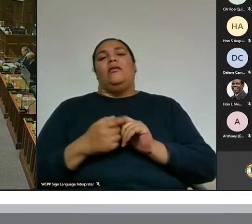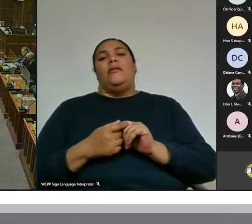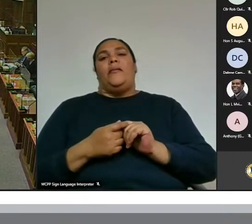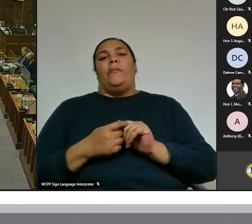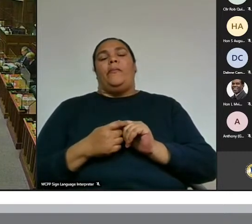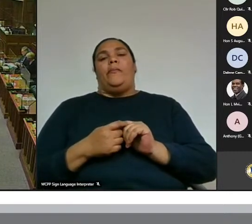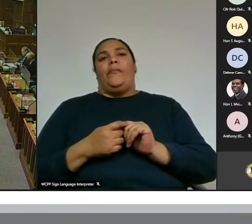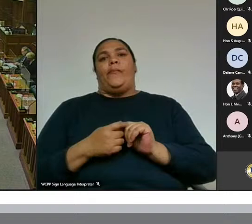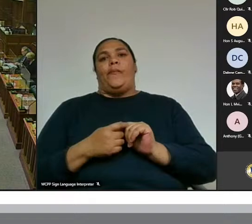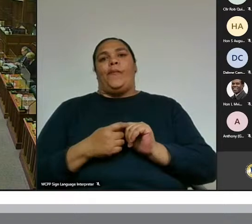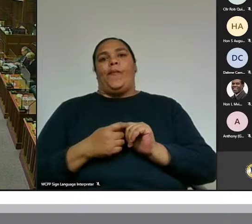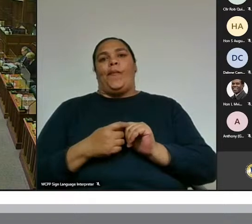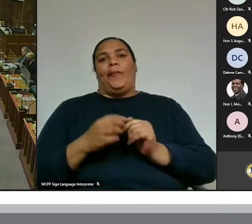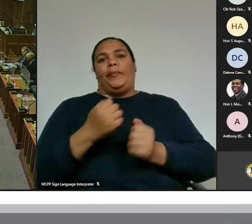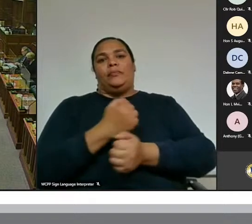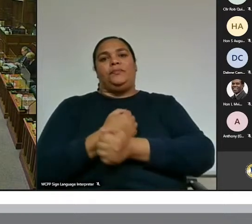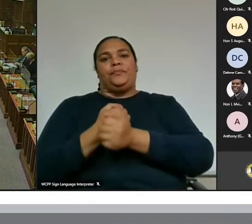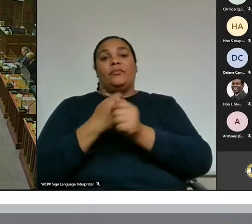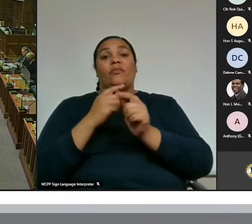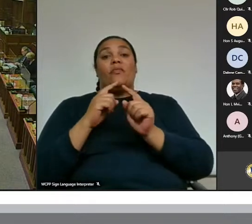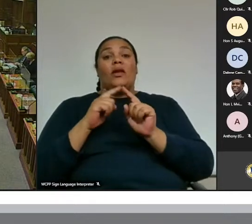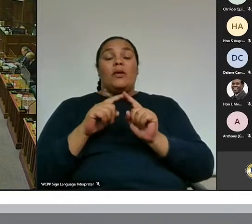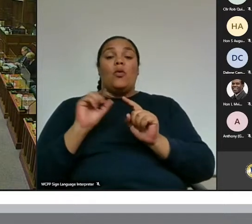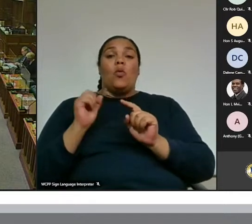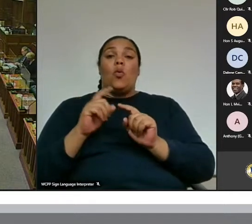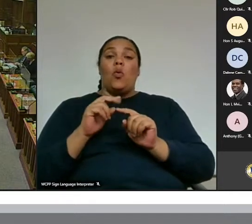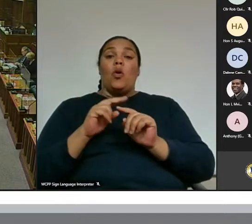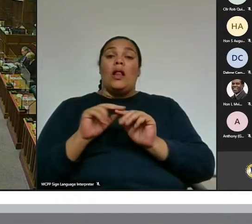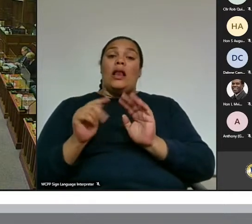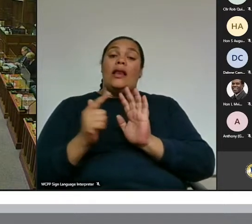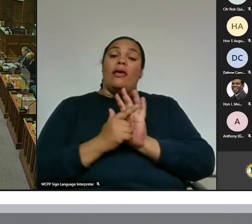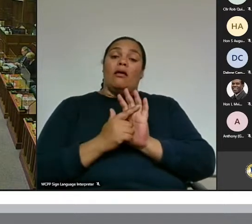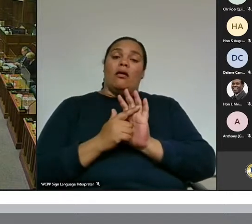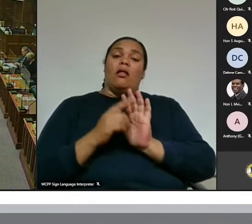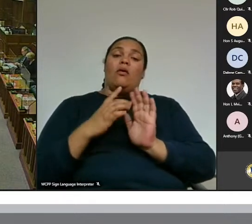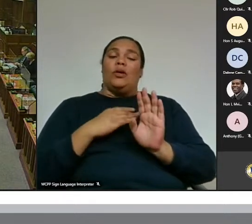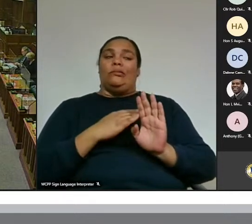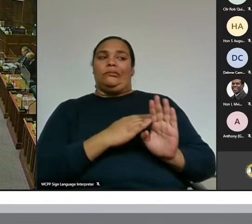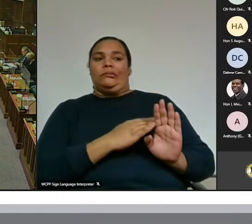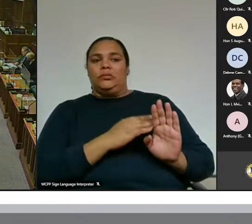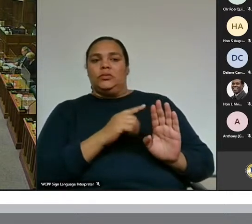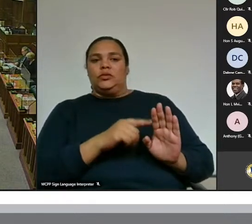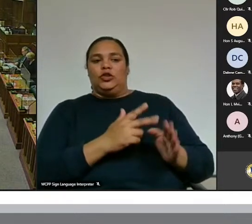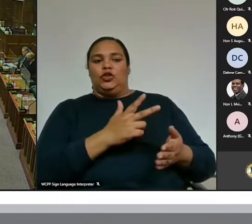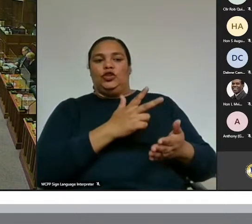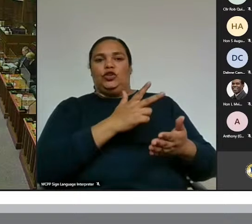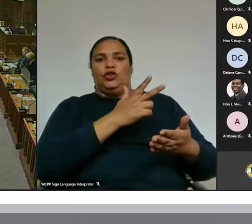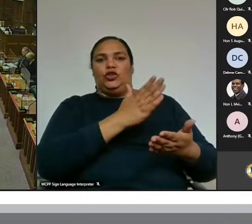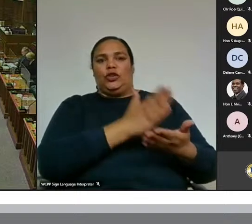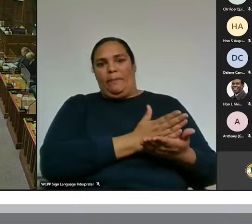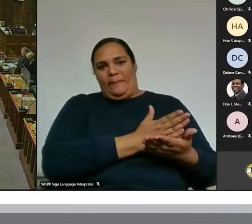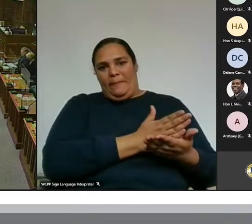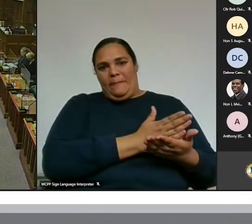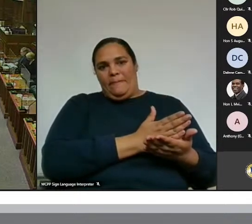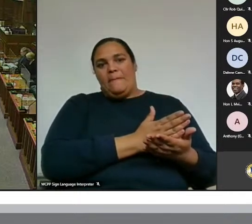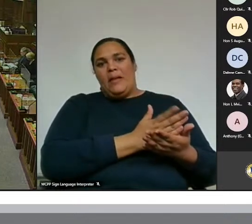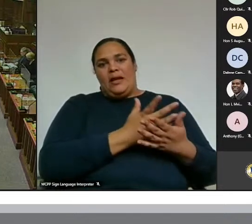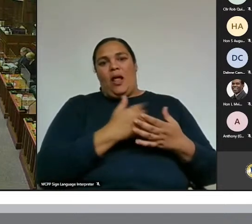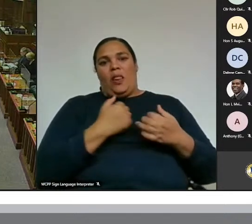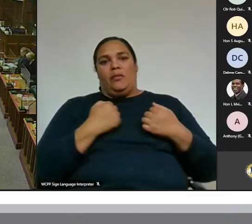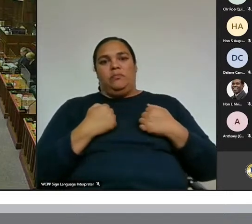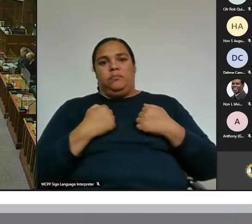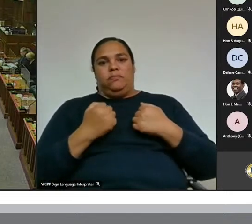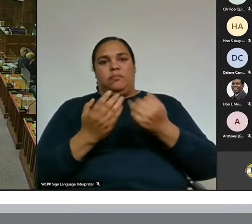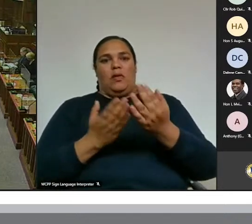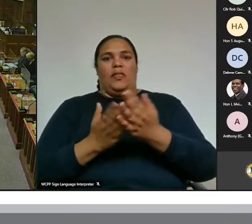or the trucks and all these illegal people try to avoid the truck stop, and then they then they are now driving through